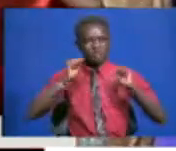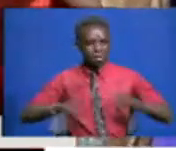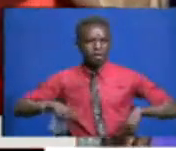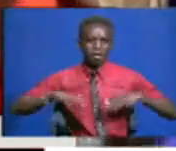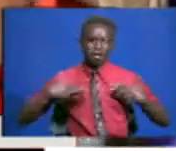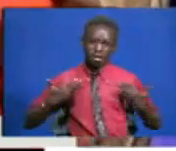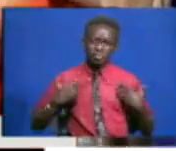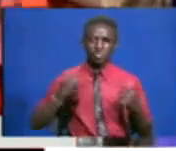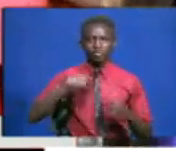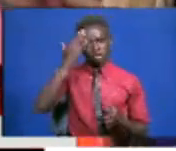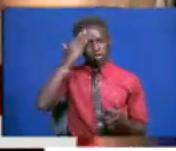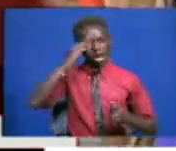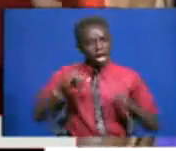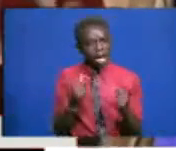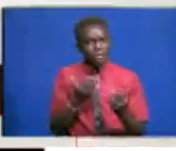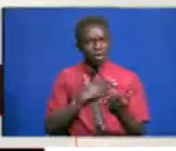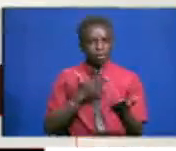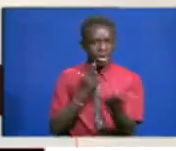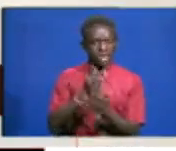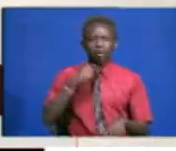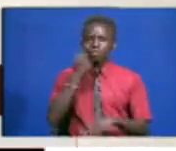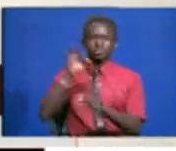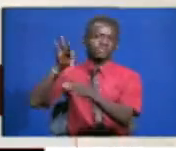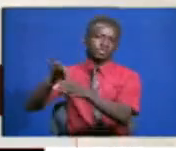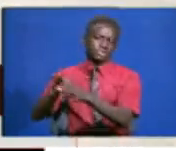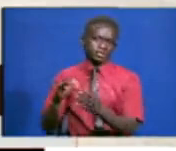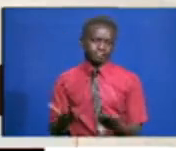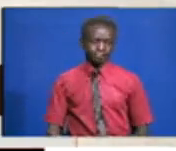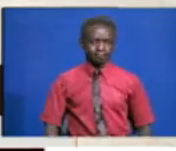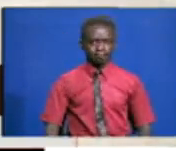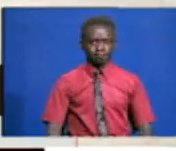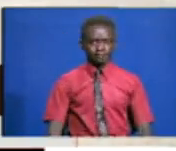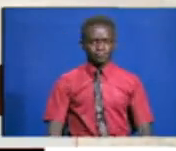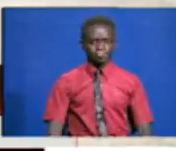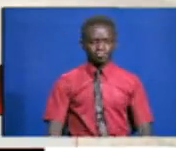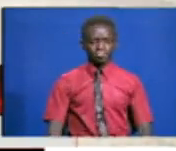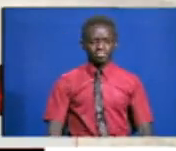tunafurahiaga haki yetu yenye tunaendaga kupigia kura. For Lunchtime News, I'm Shekaina Maoga.